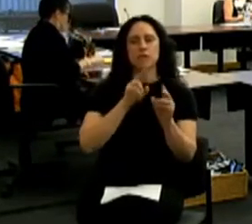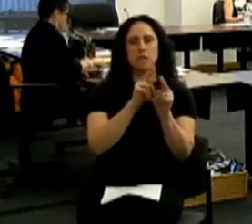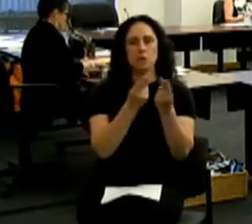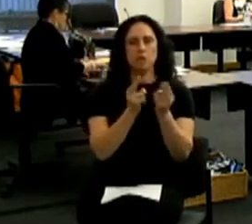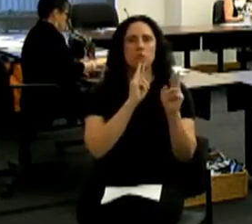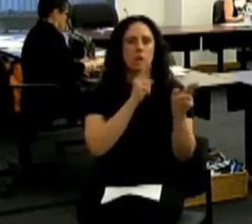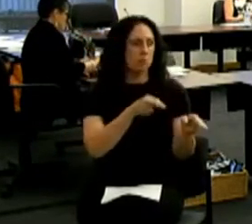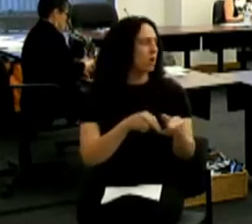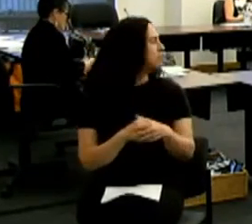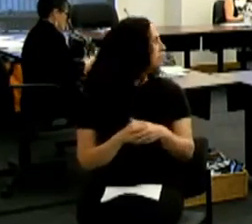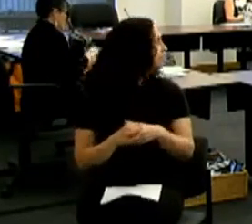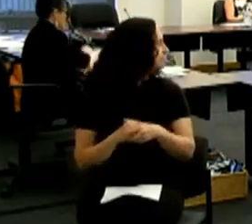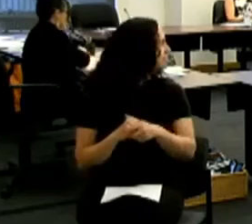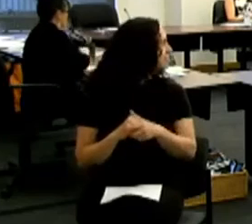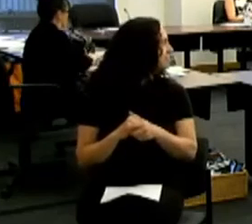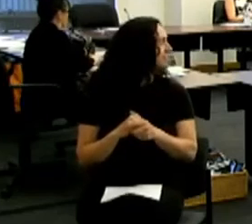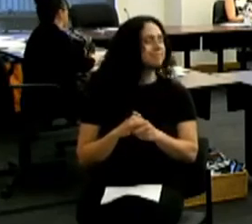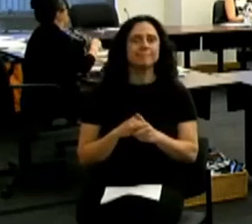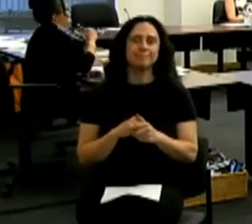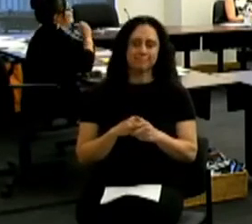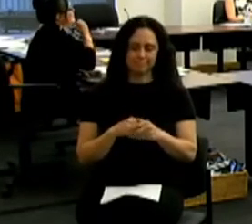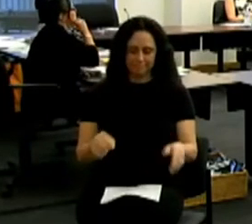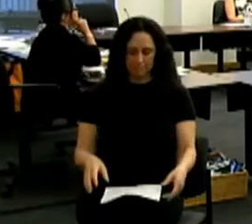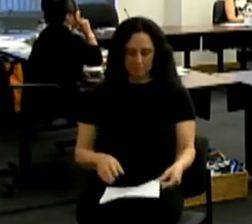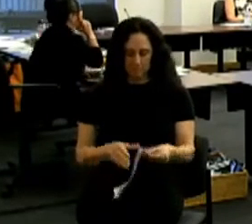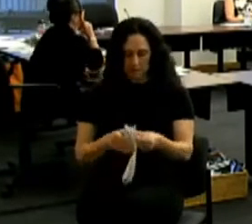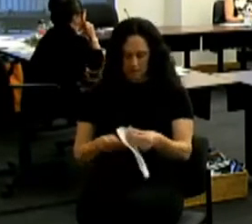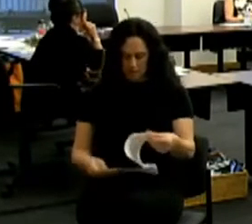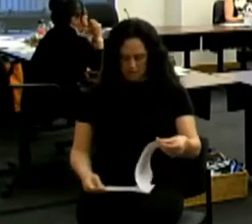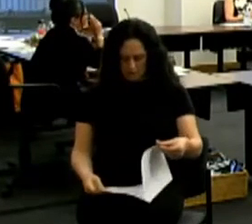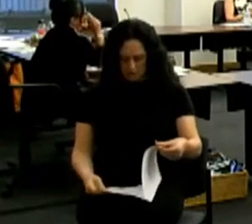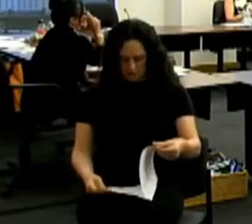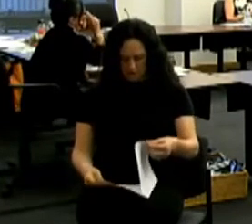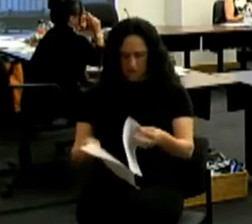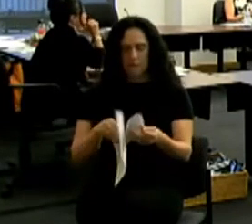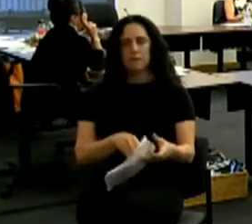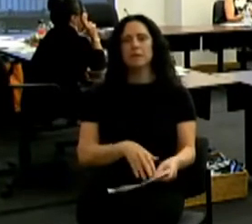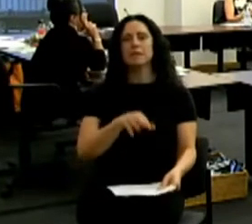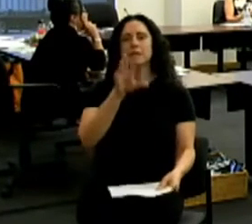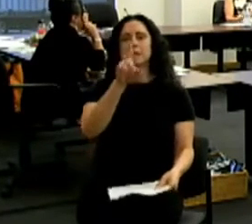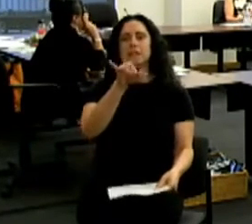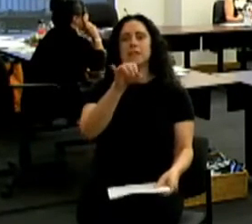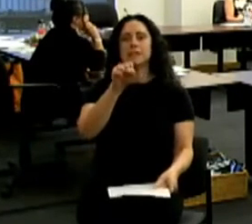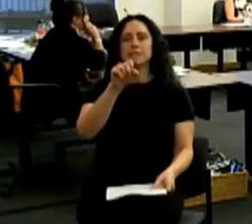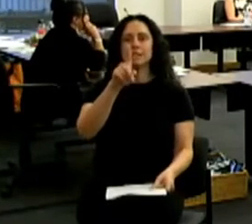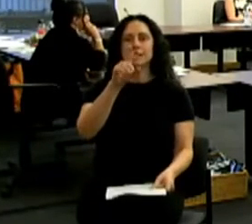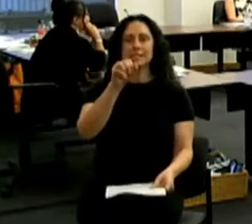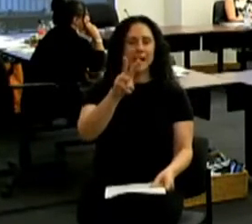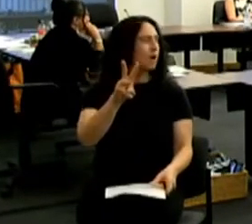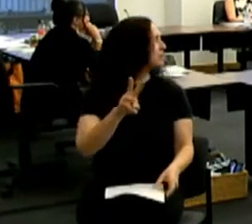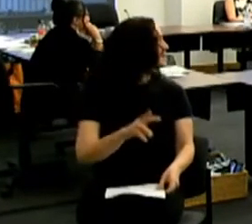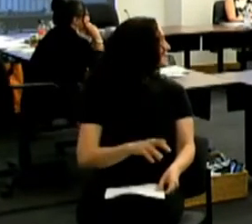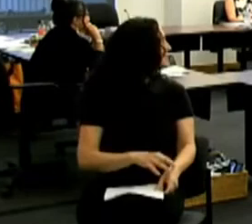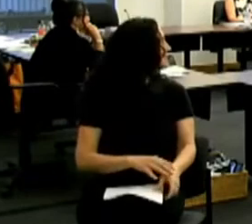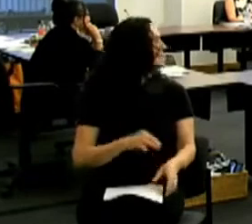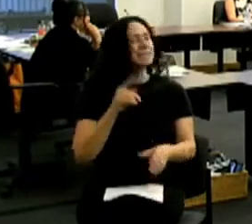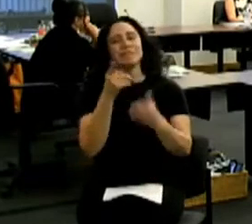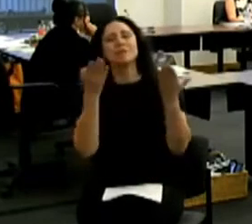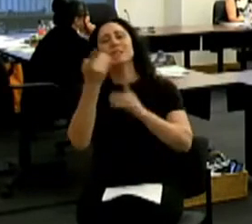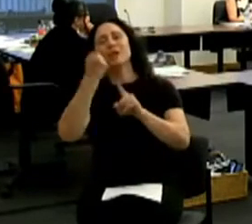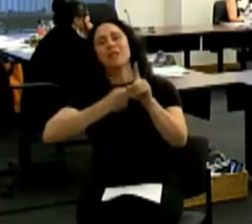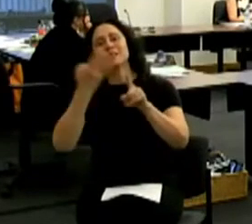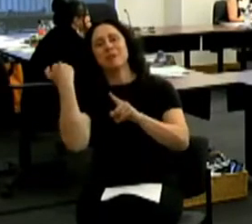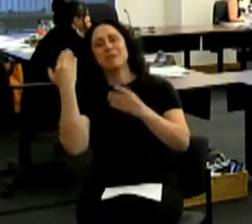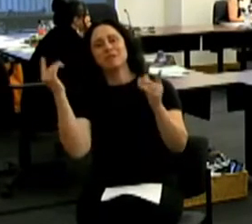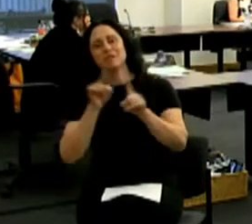Report. Ms. Disco. In person. I know, I was thinking. Yeah, Thank you. Here Nice last to month, see.